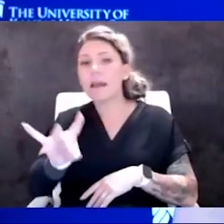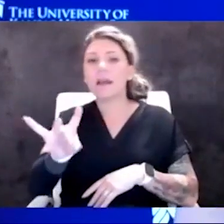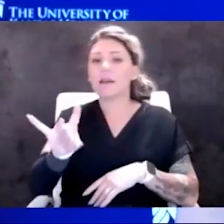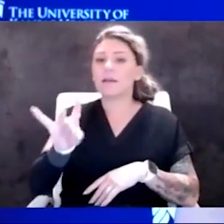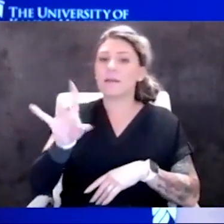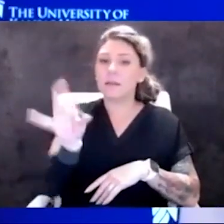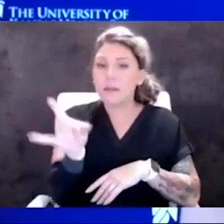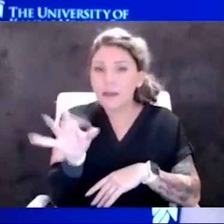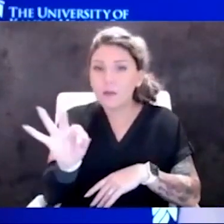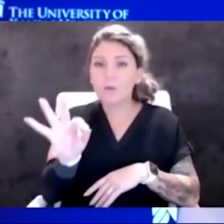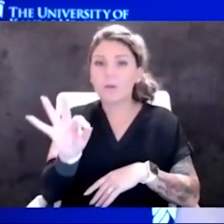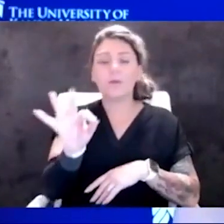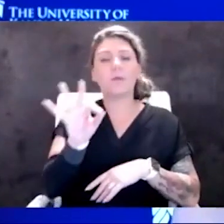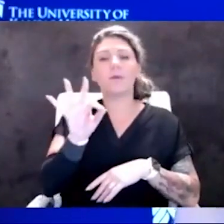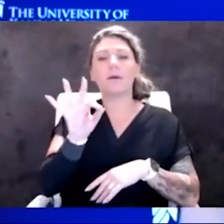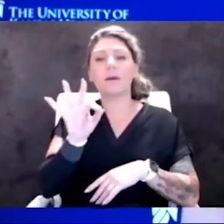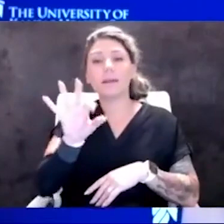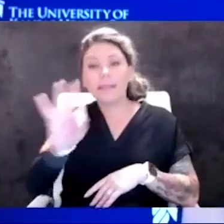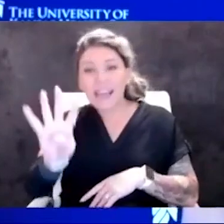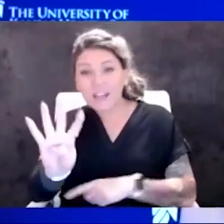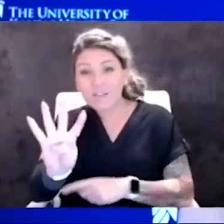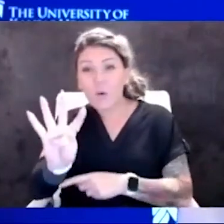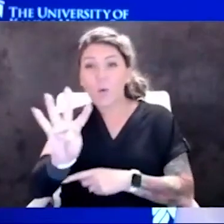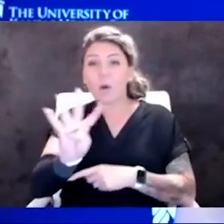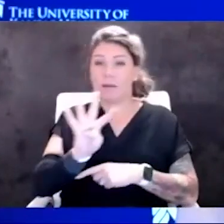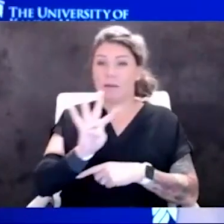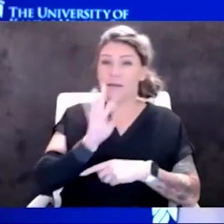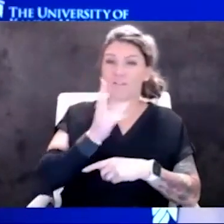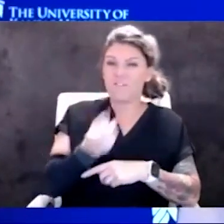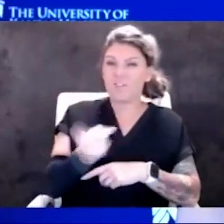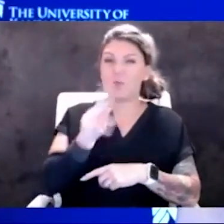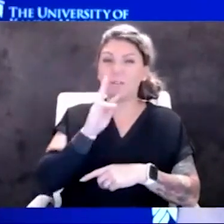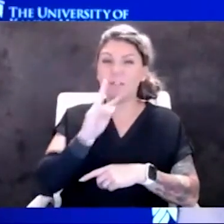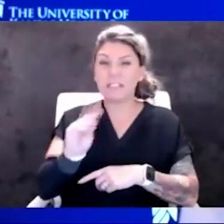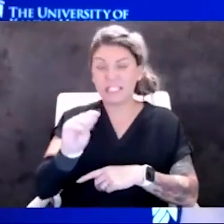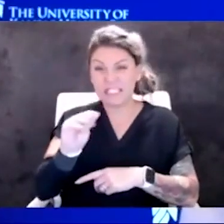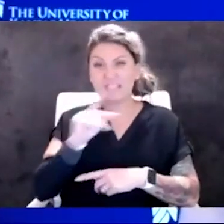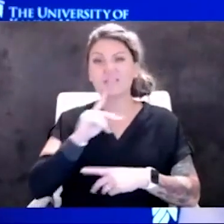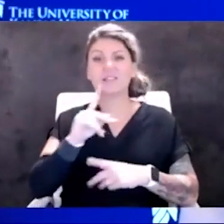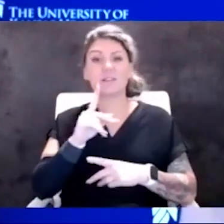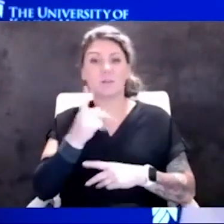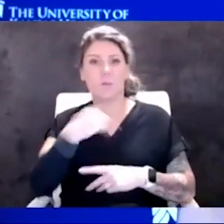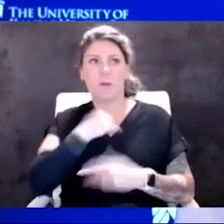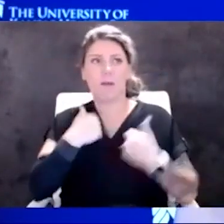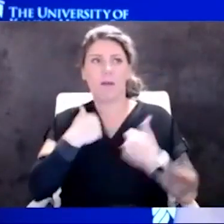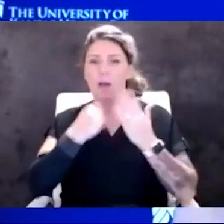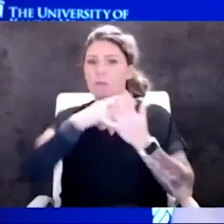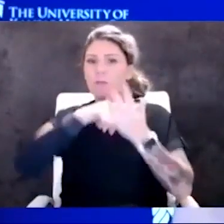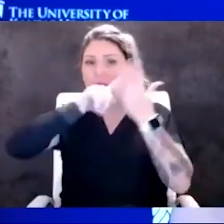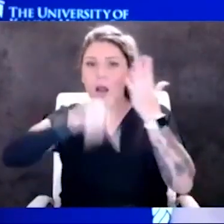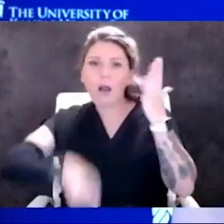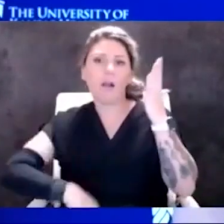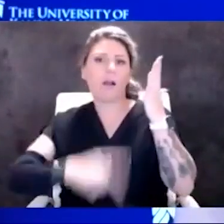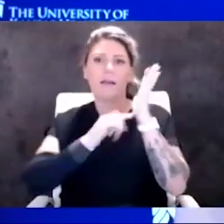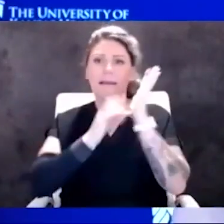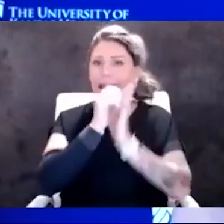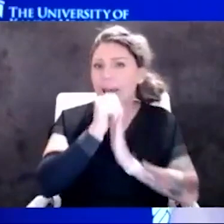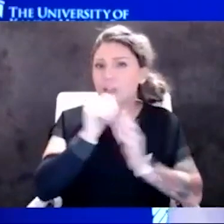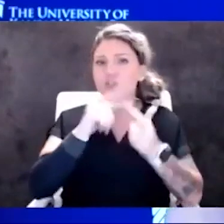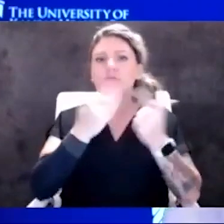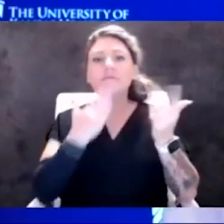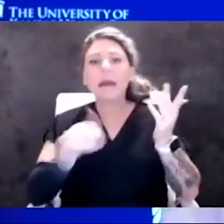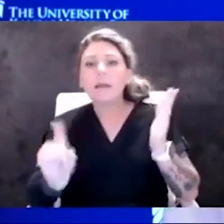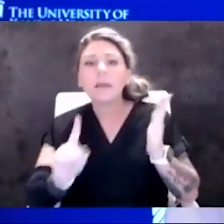and 60. But again, we have underlying chemotherapy, multiple myeloma, diabetes mellitus. So a lot of different problems,